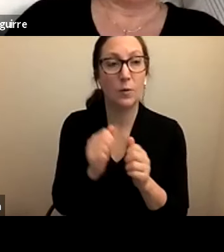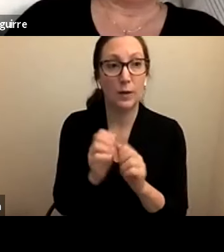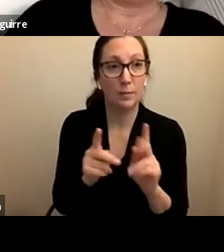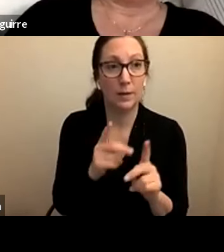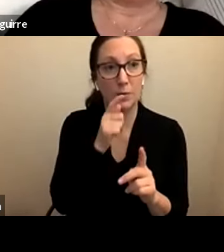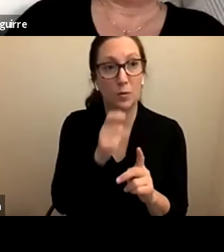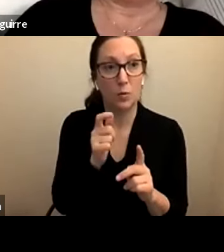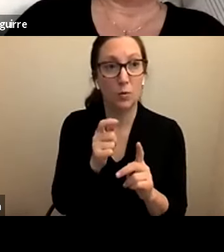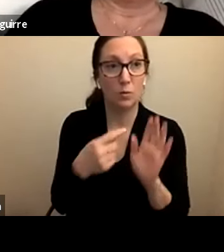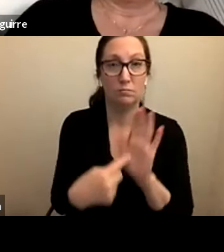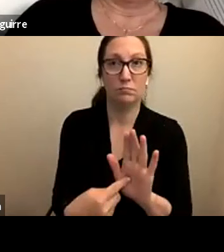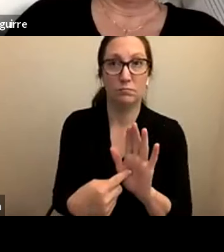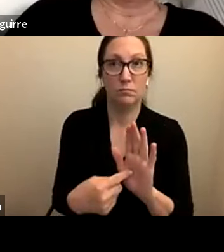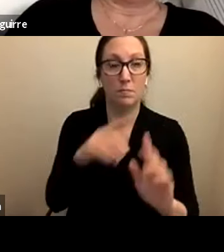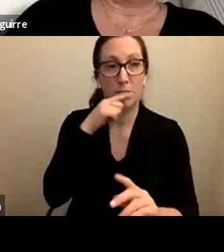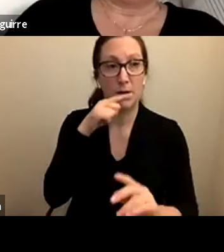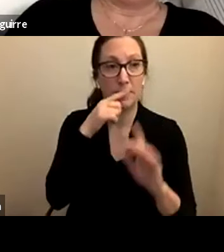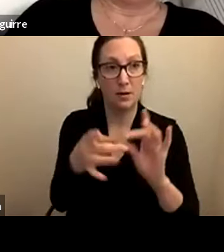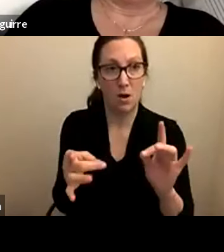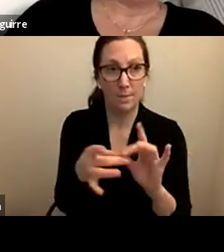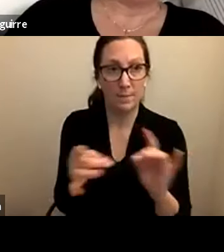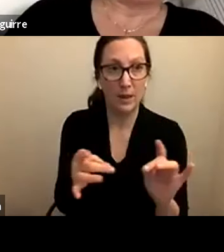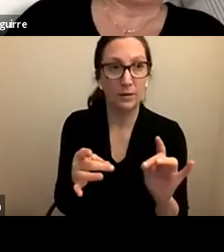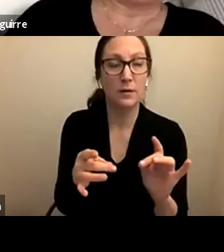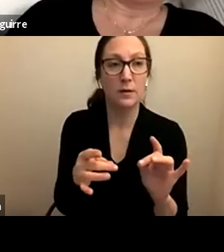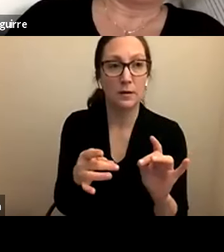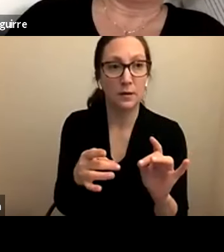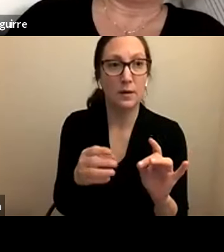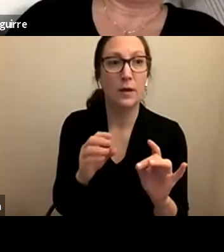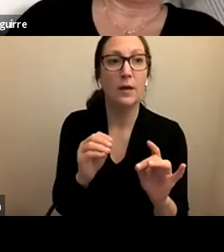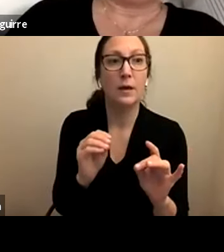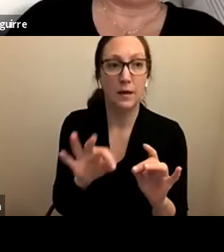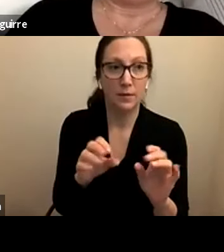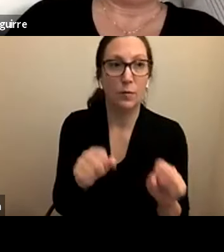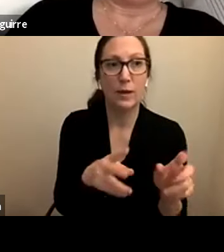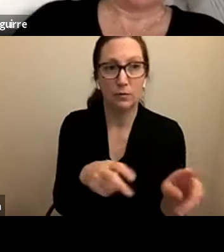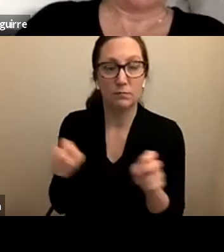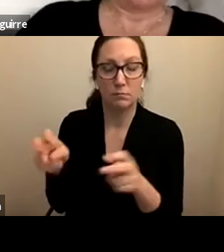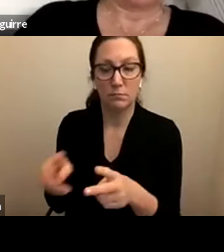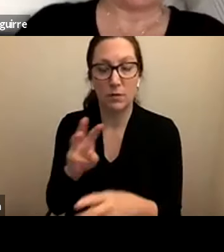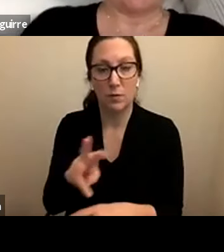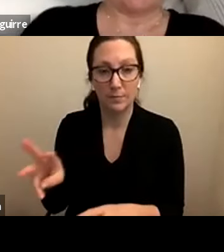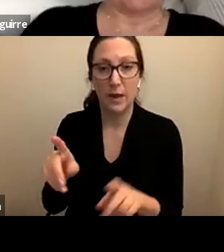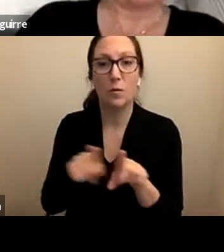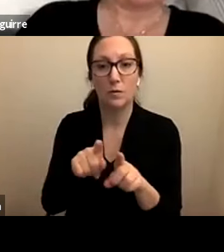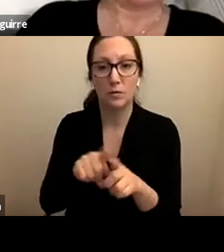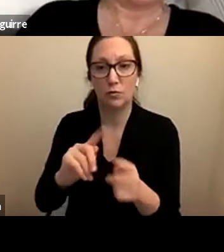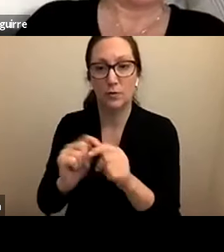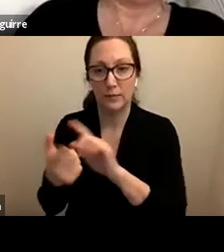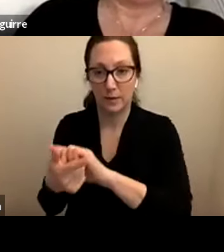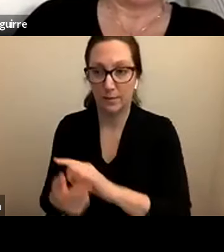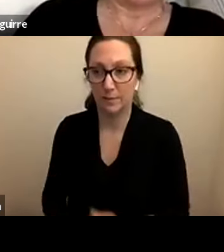their comments in writing, if they are going to be in the website and if they can also be translated. Thank you.